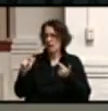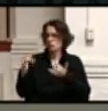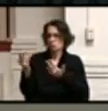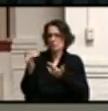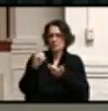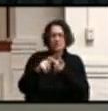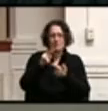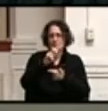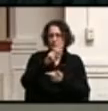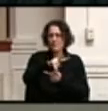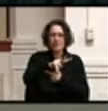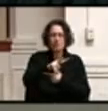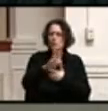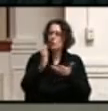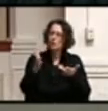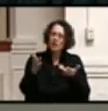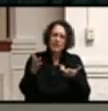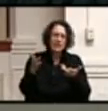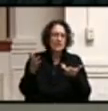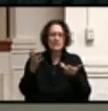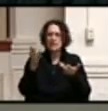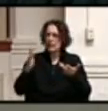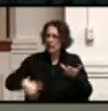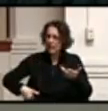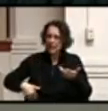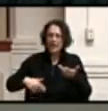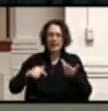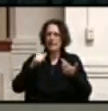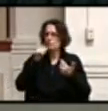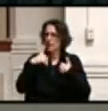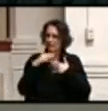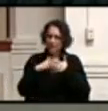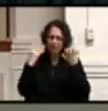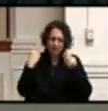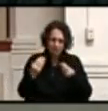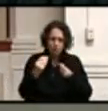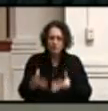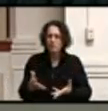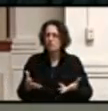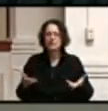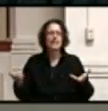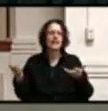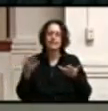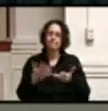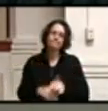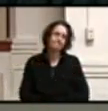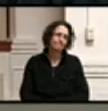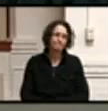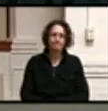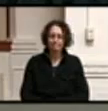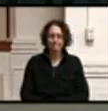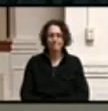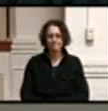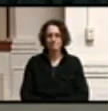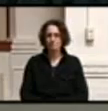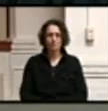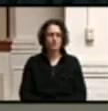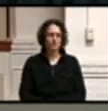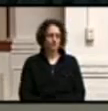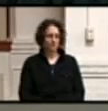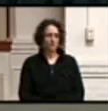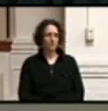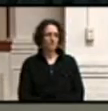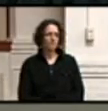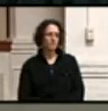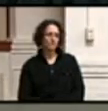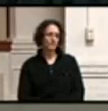the reality of the situation we were all in at the time. So, I mean, that's why I come from my thought, and